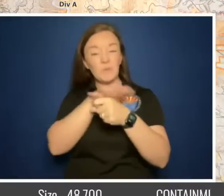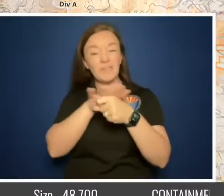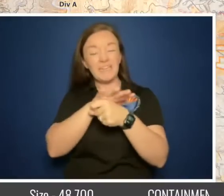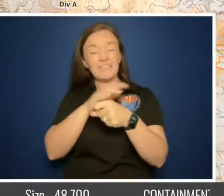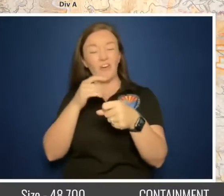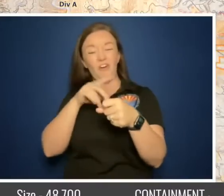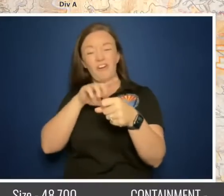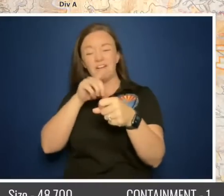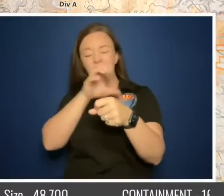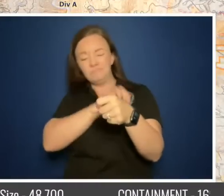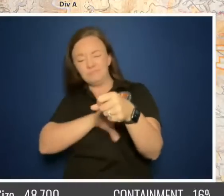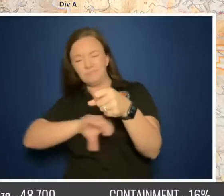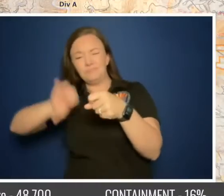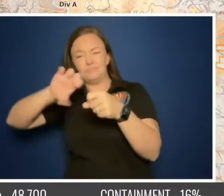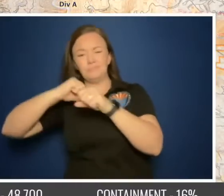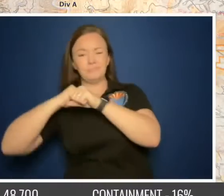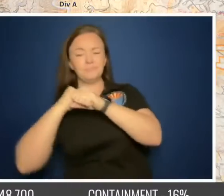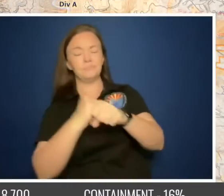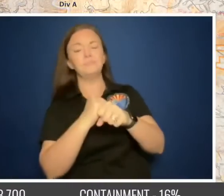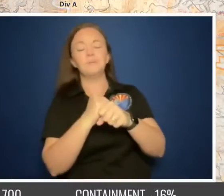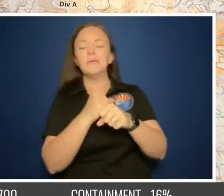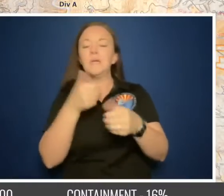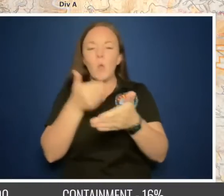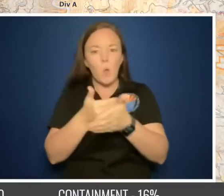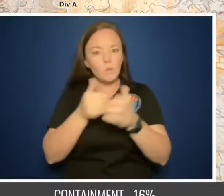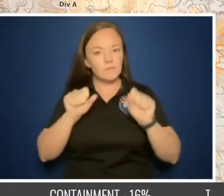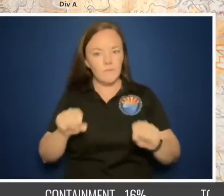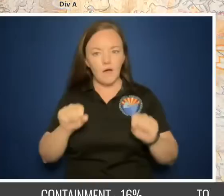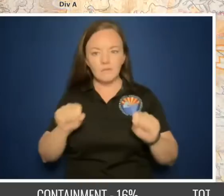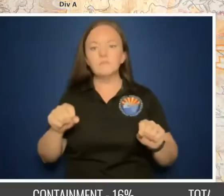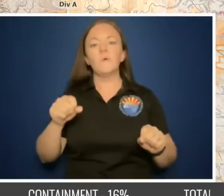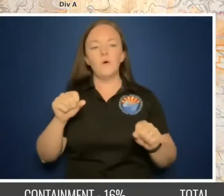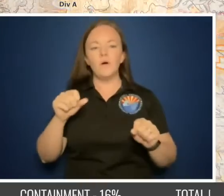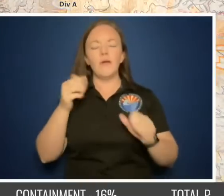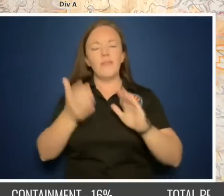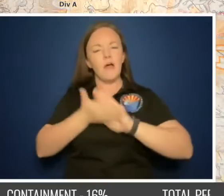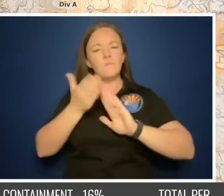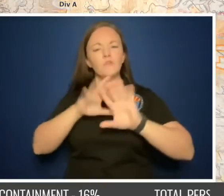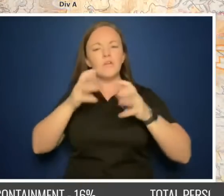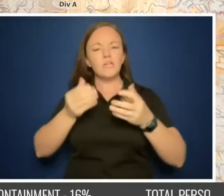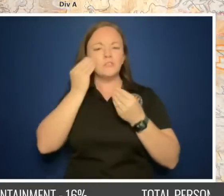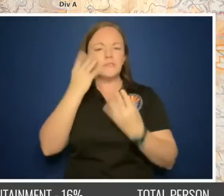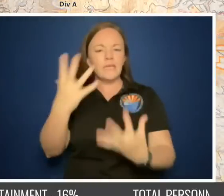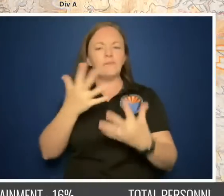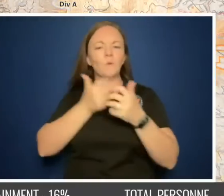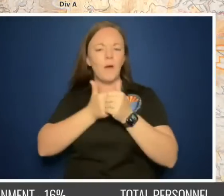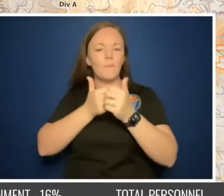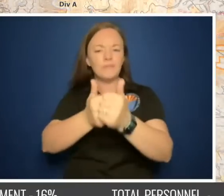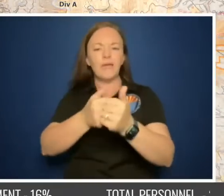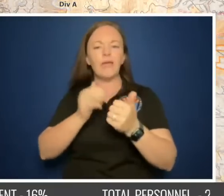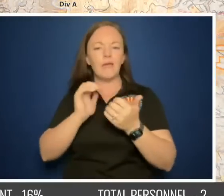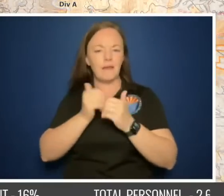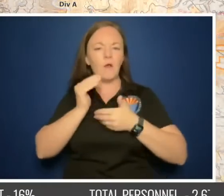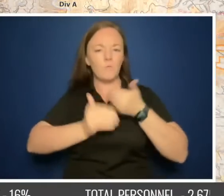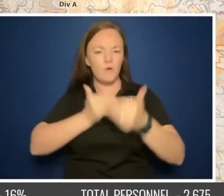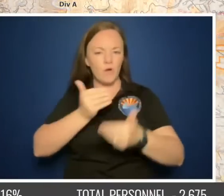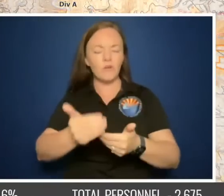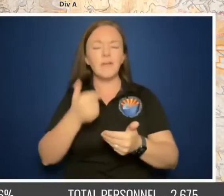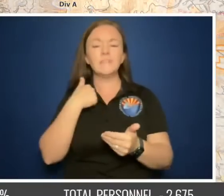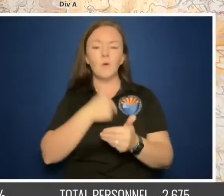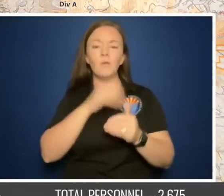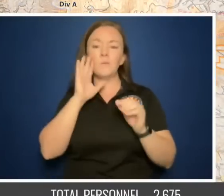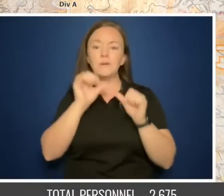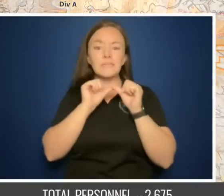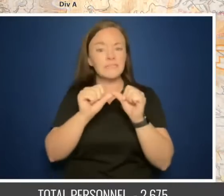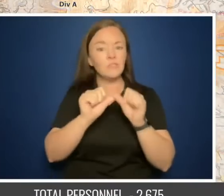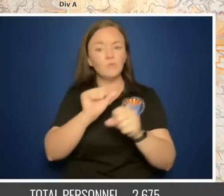there of what we're doing and what our priorities are. And we will continue to work around the fire's edge as close as possible. There are areas where it is challenging